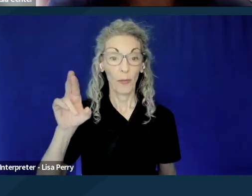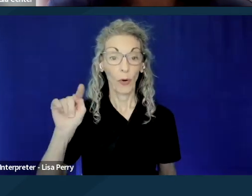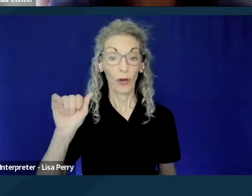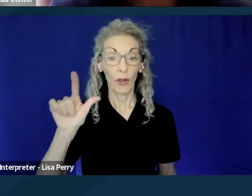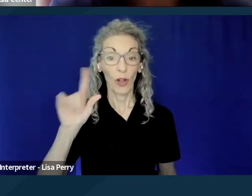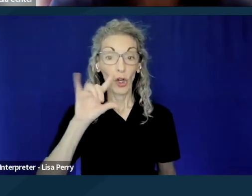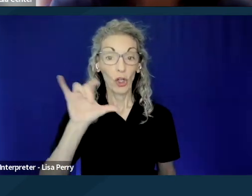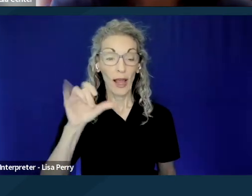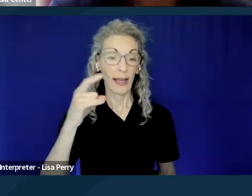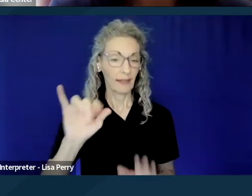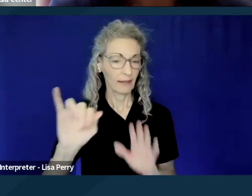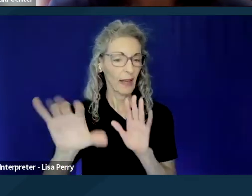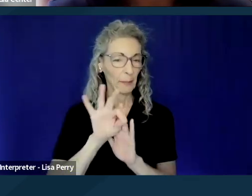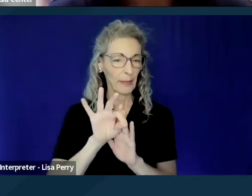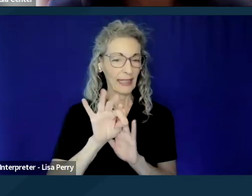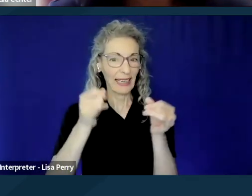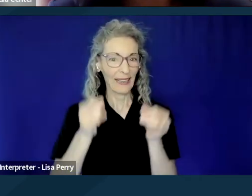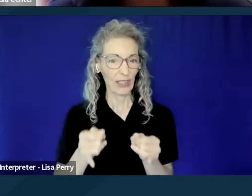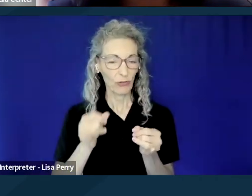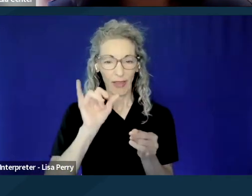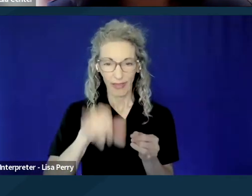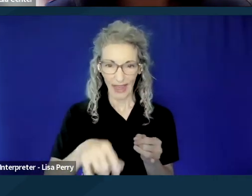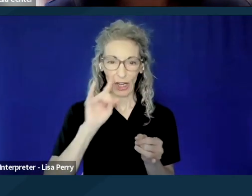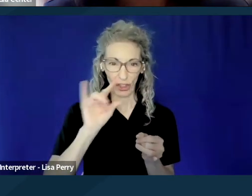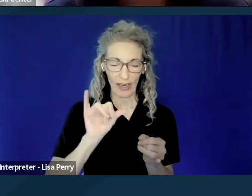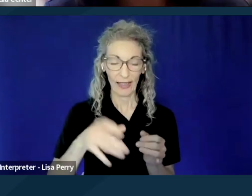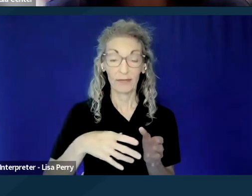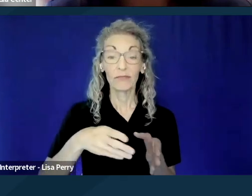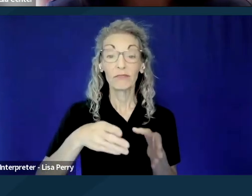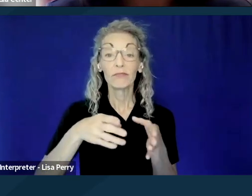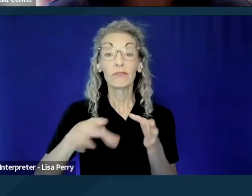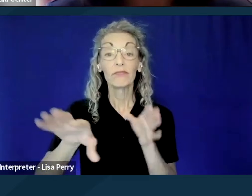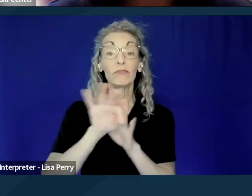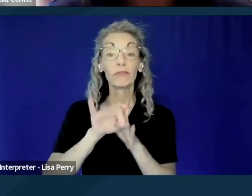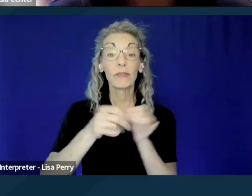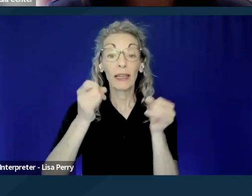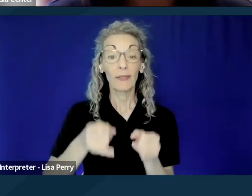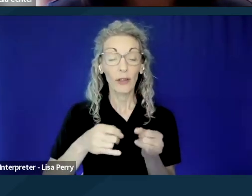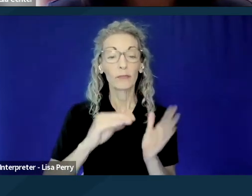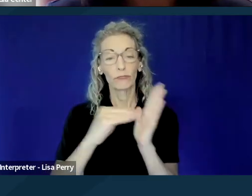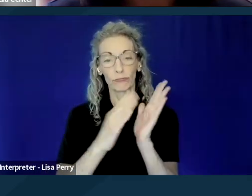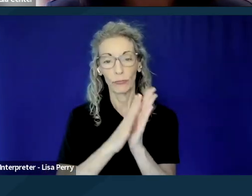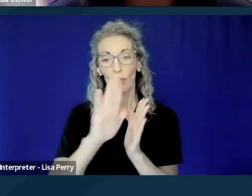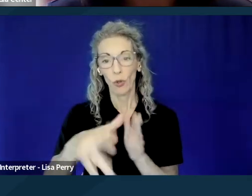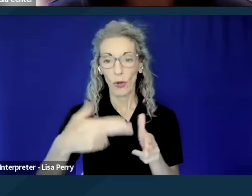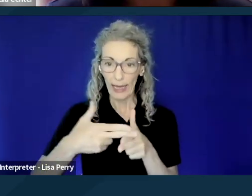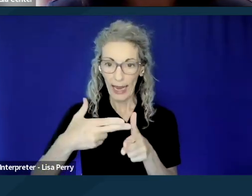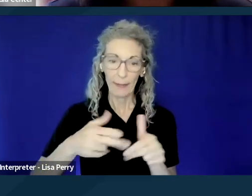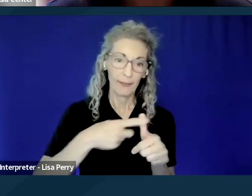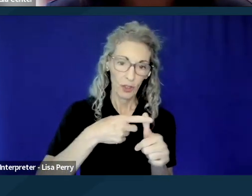select individual. And if you select individual, you fill in your first and last name. And